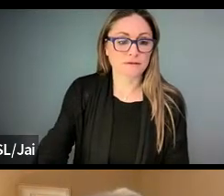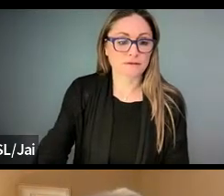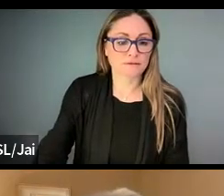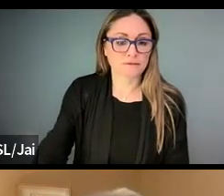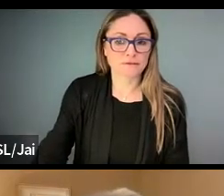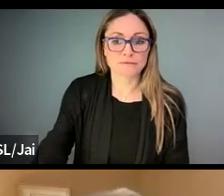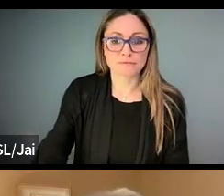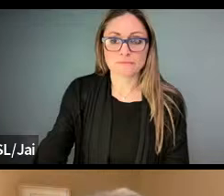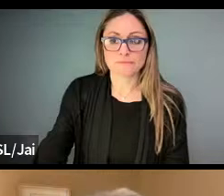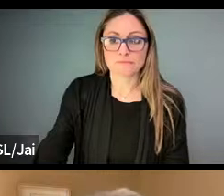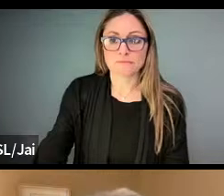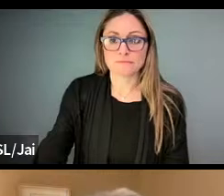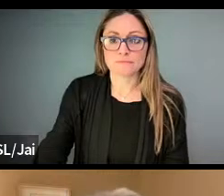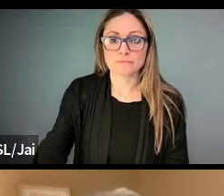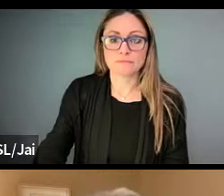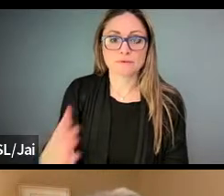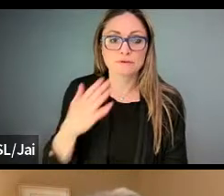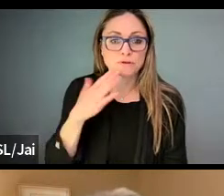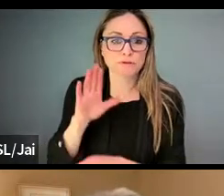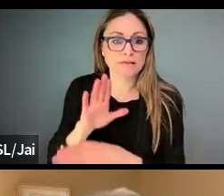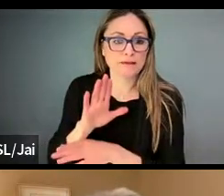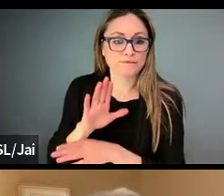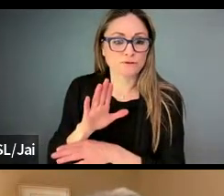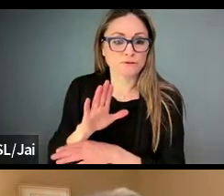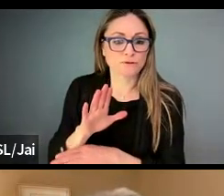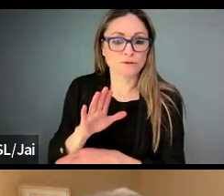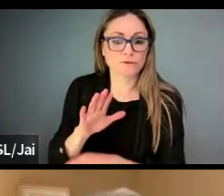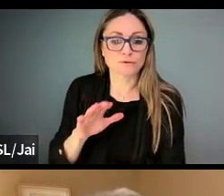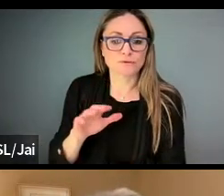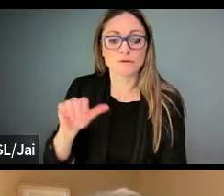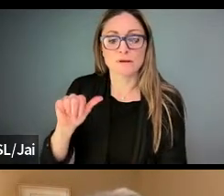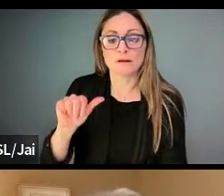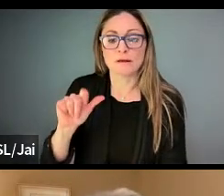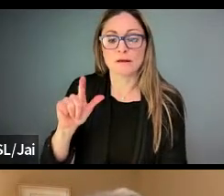Yeah, good afternoon or good evening. Alicia Sojourner.